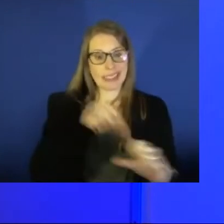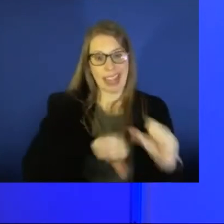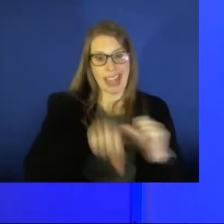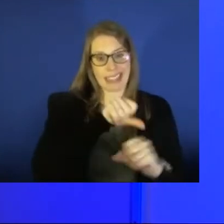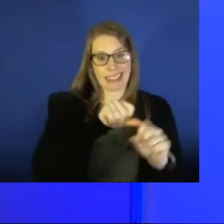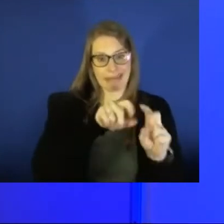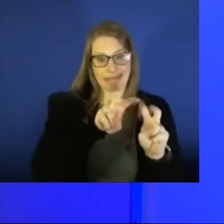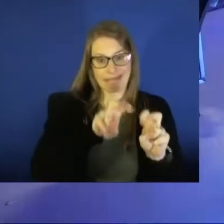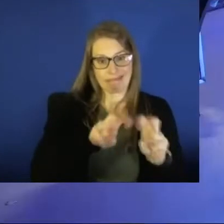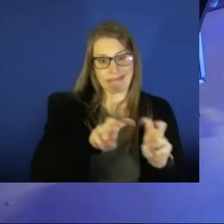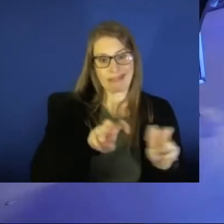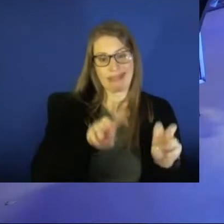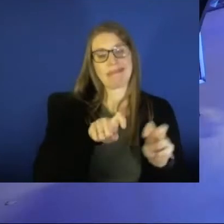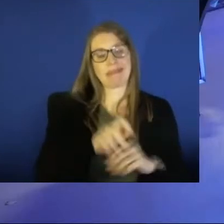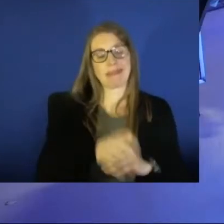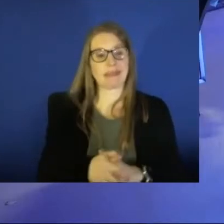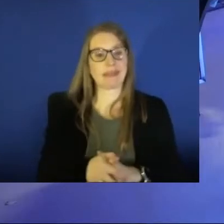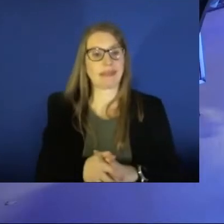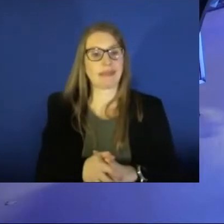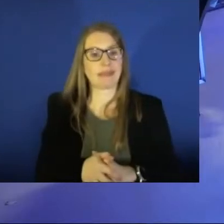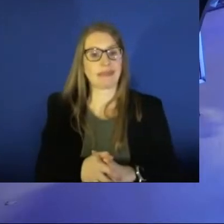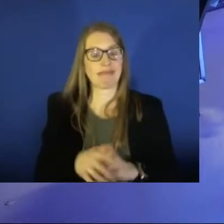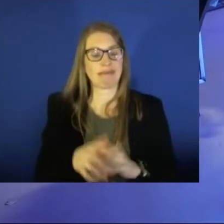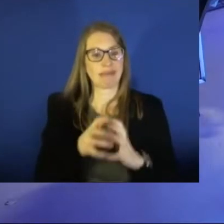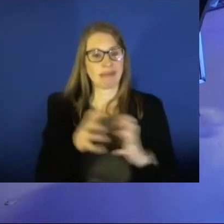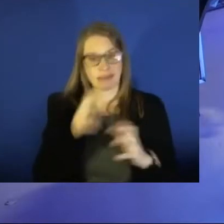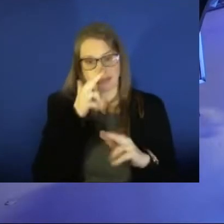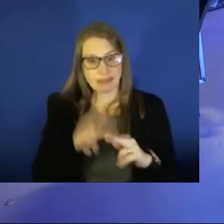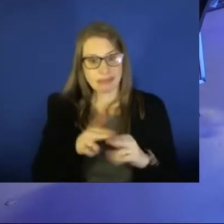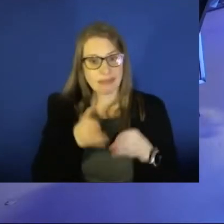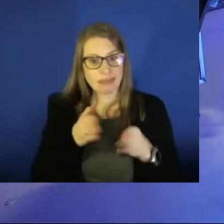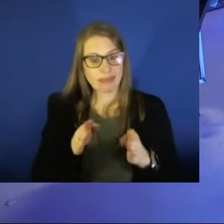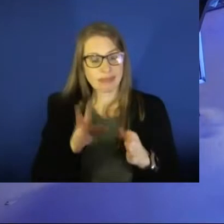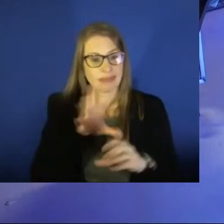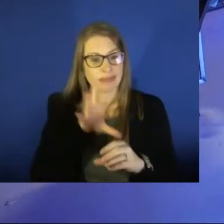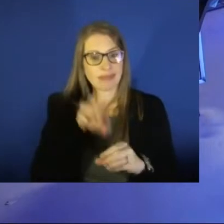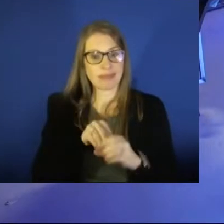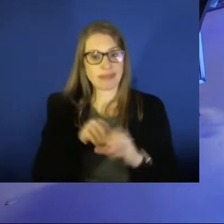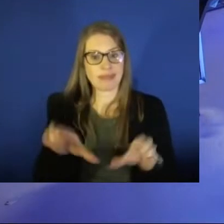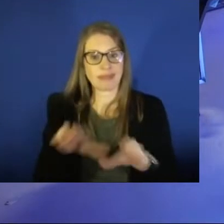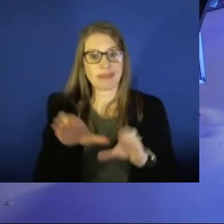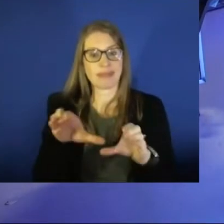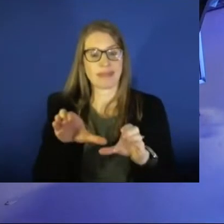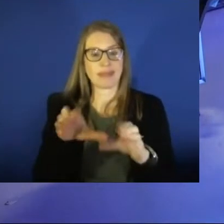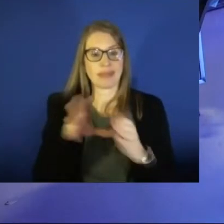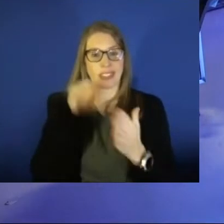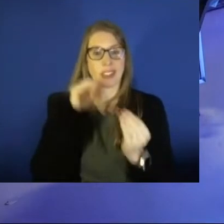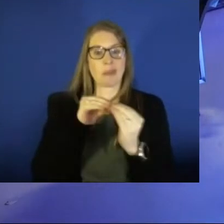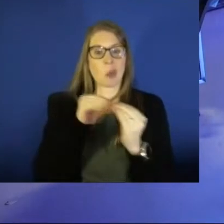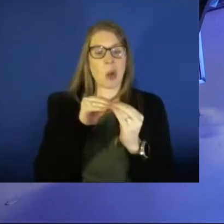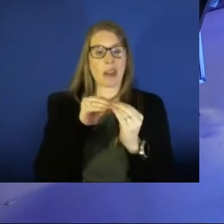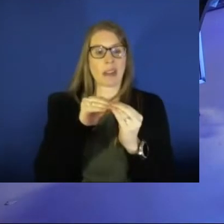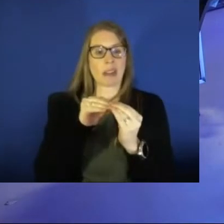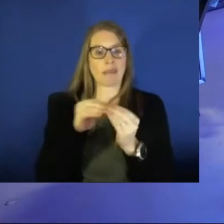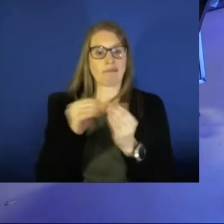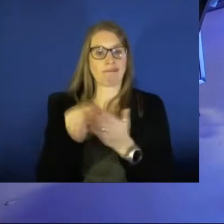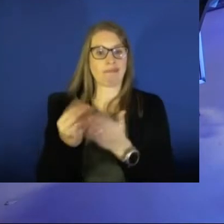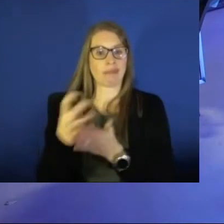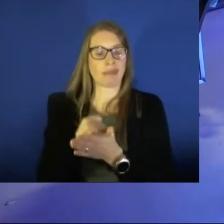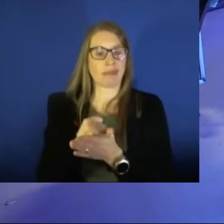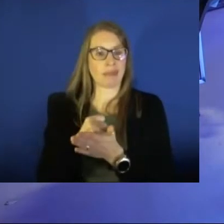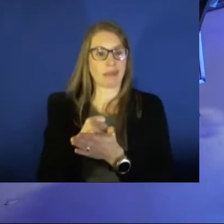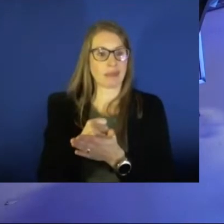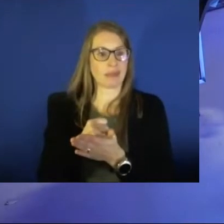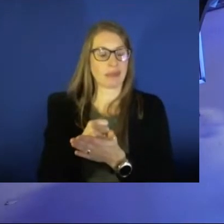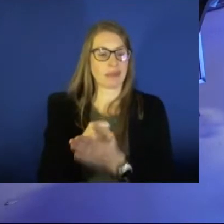things out. A great, fun way to get involved, learn more, donate money, and find out more. And just get the more ALA research. does good work. They do really good